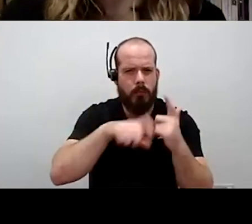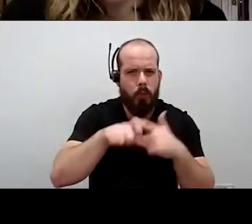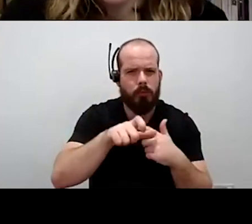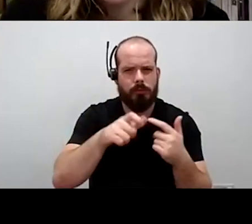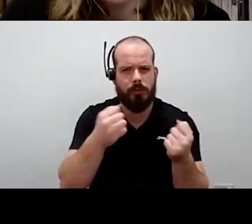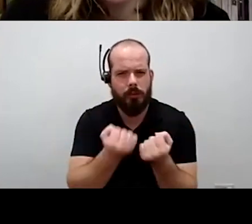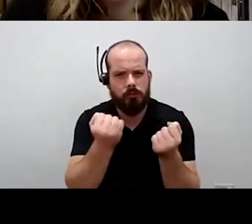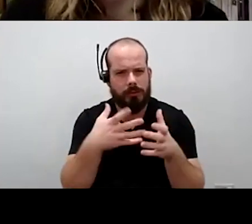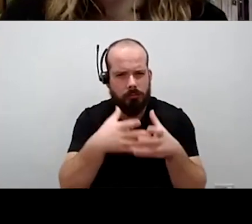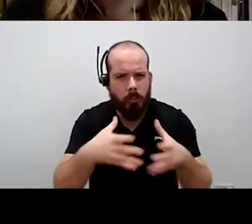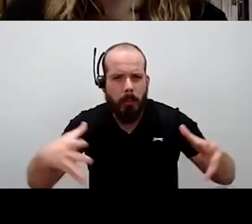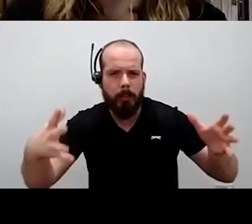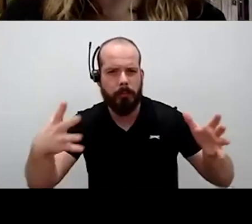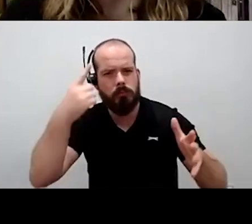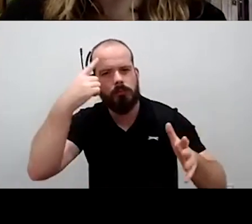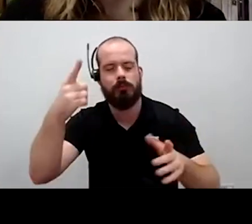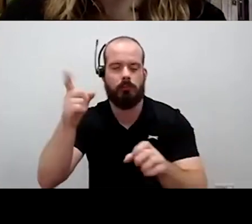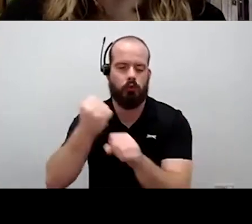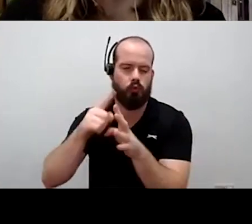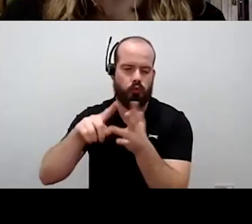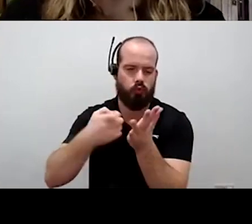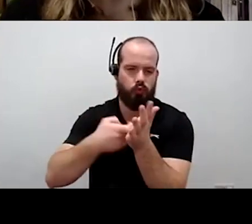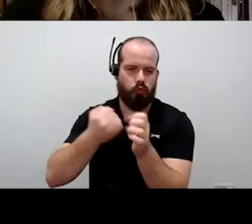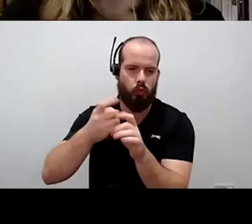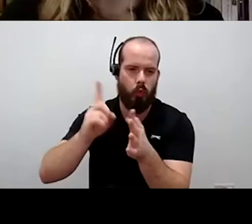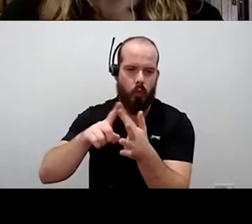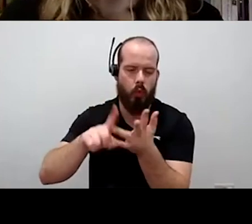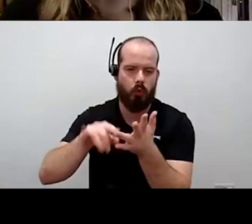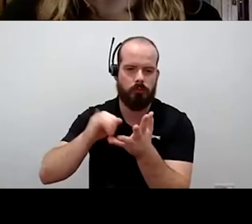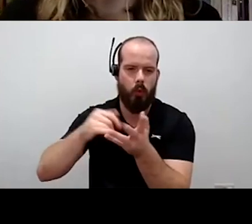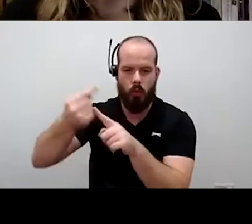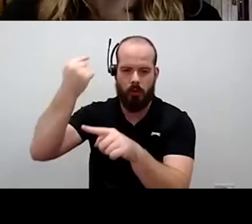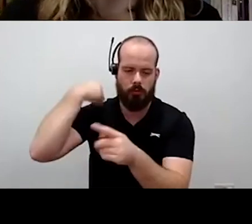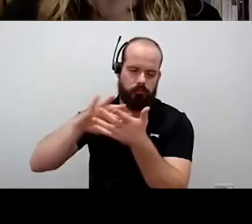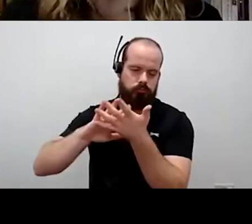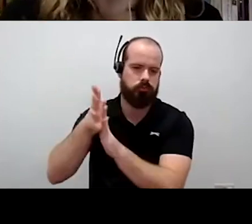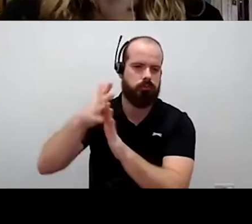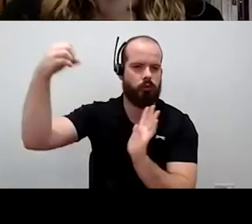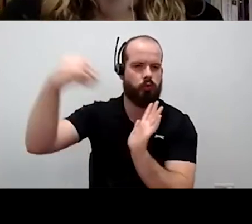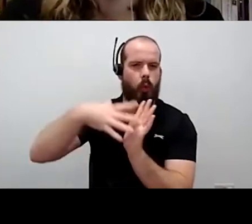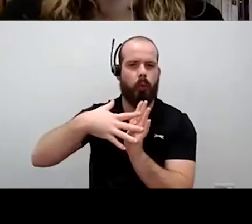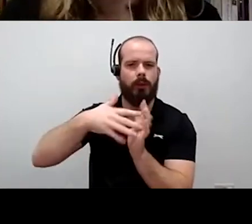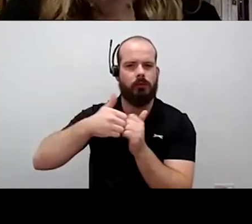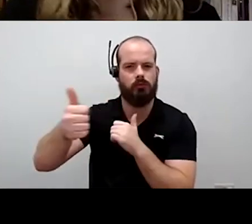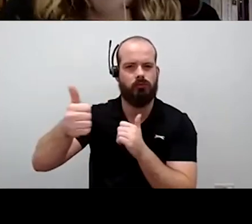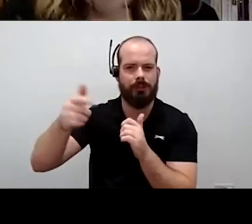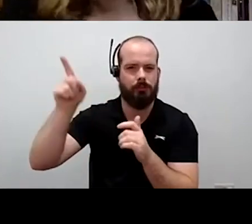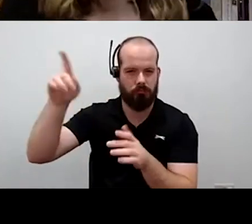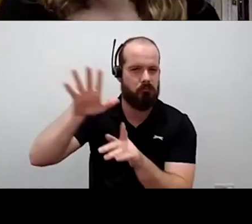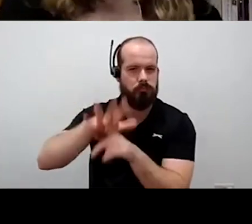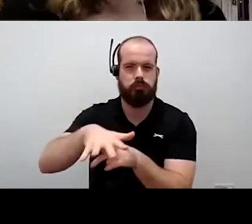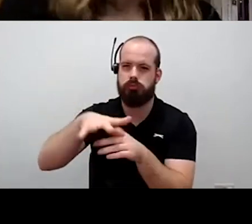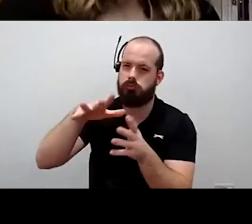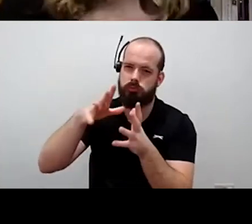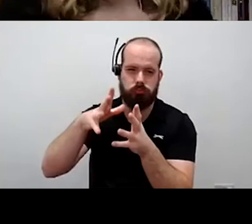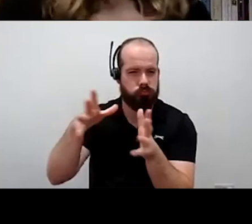then George Osborne basically destroyed the UK solar industry, and it's just pulled it apart. I mean, we're struggling on.